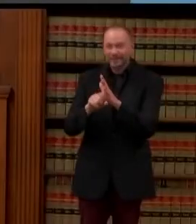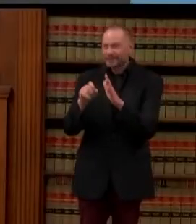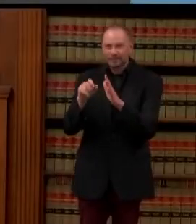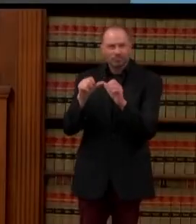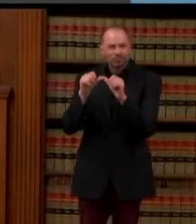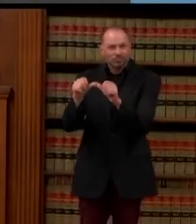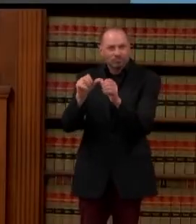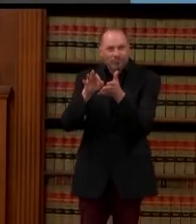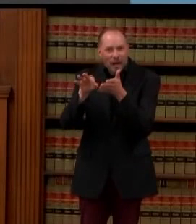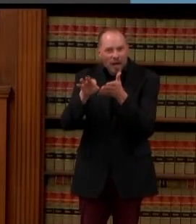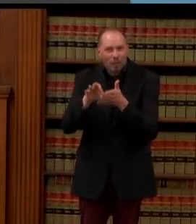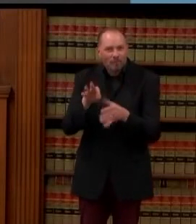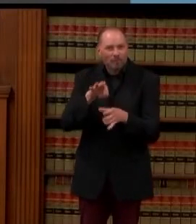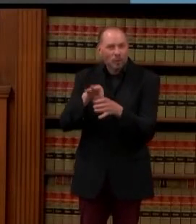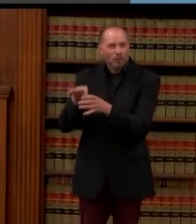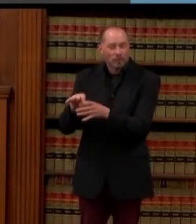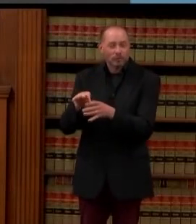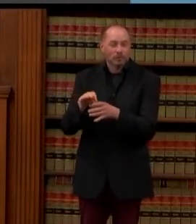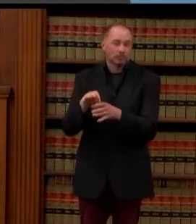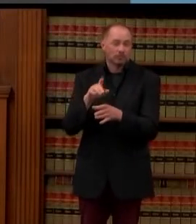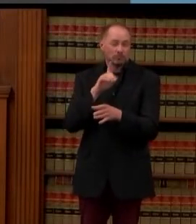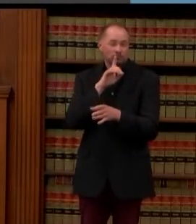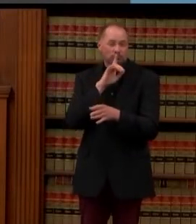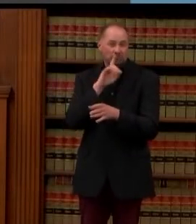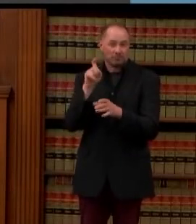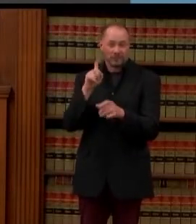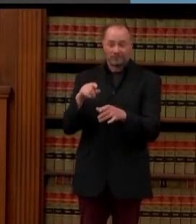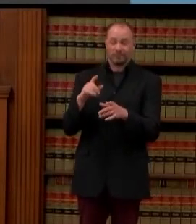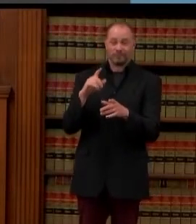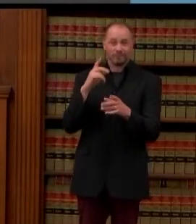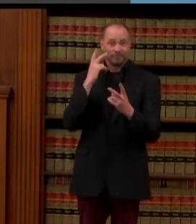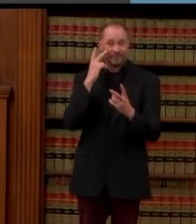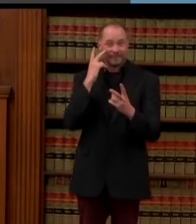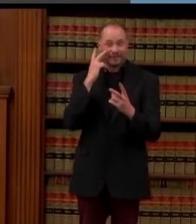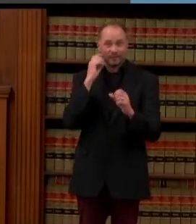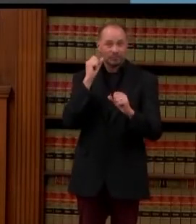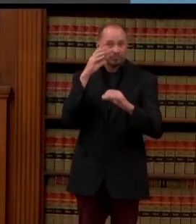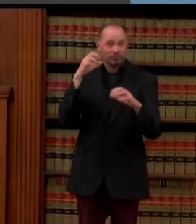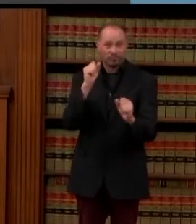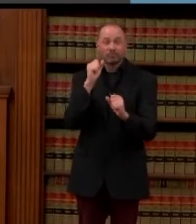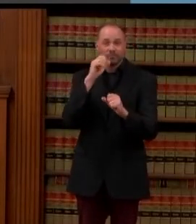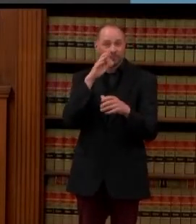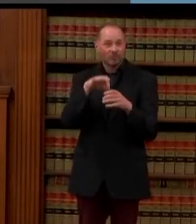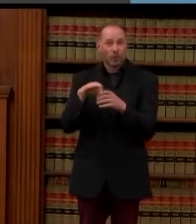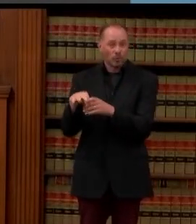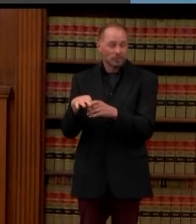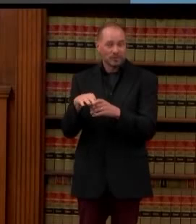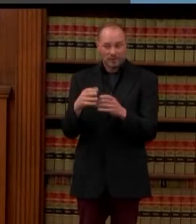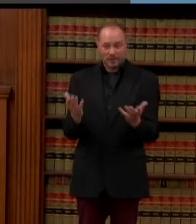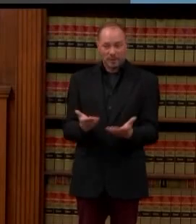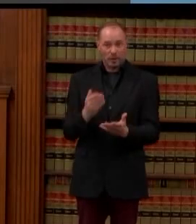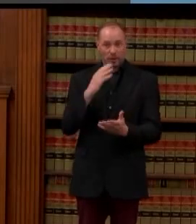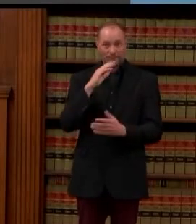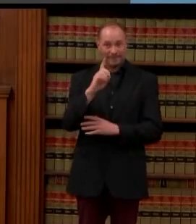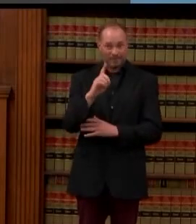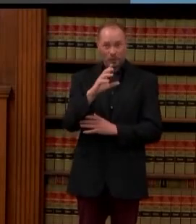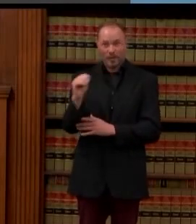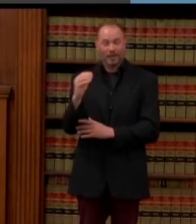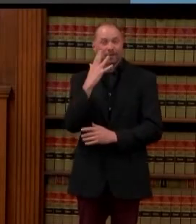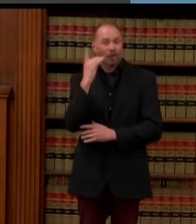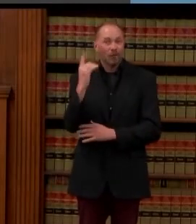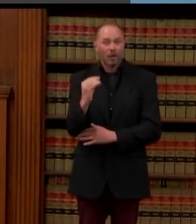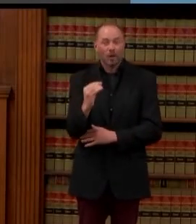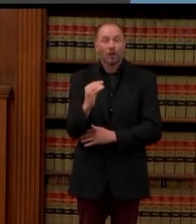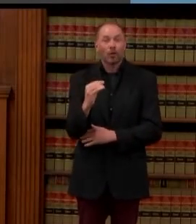votes, it's worth noting the extraordinary turnout here in Denver and across Colorado, where our efficient,